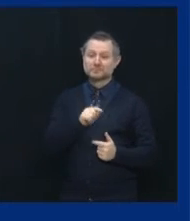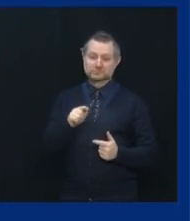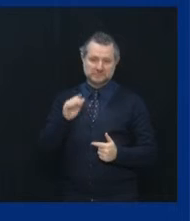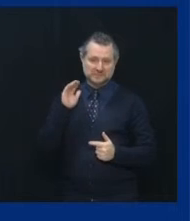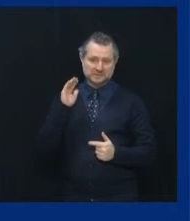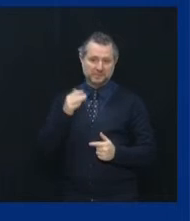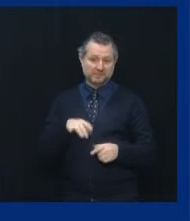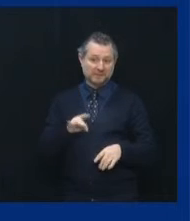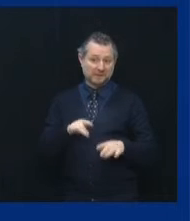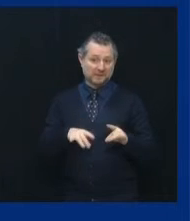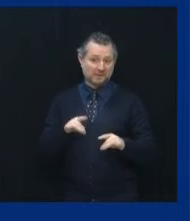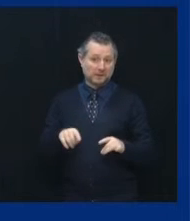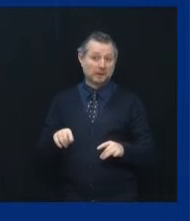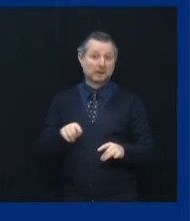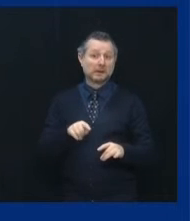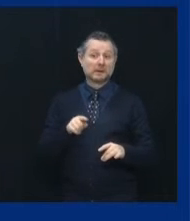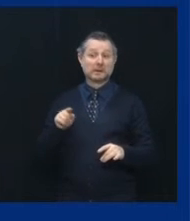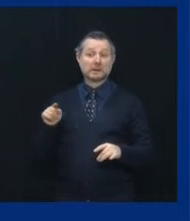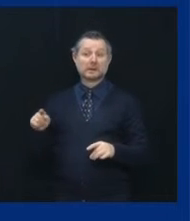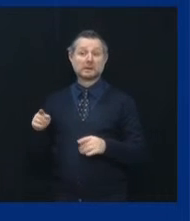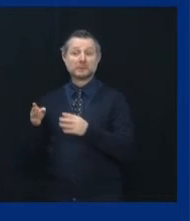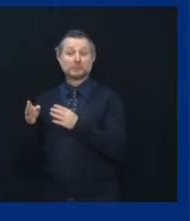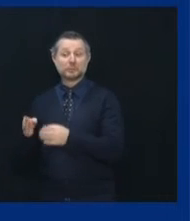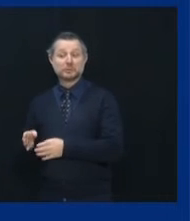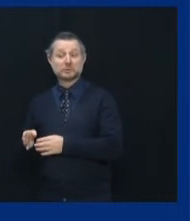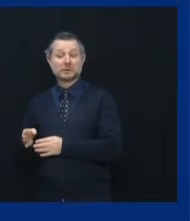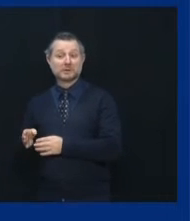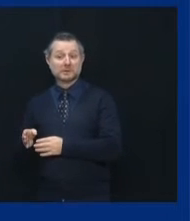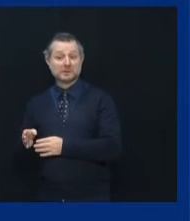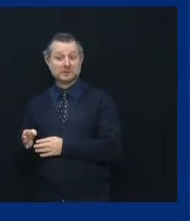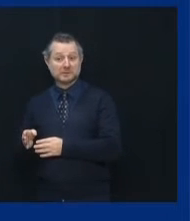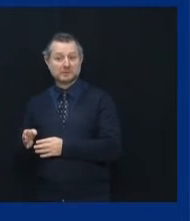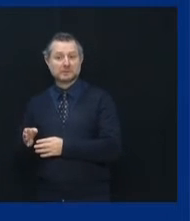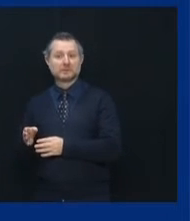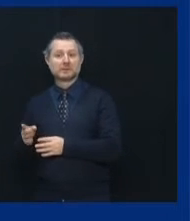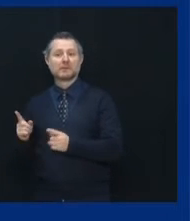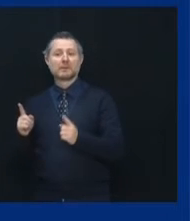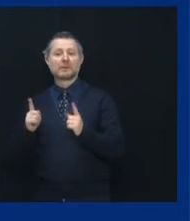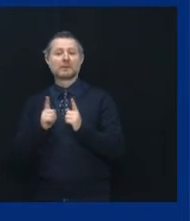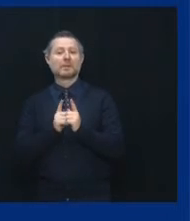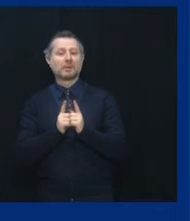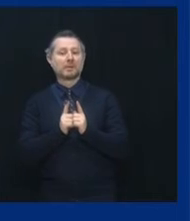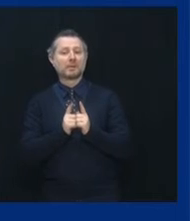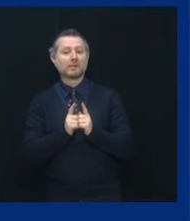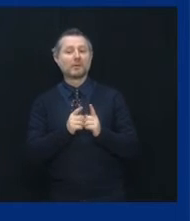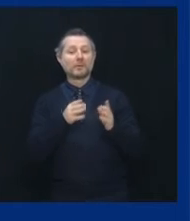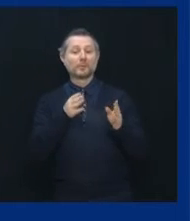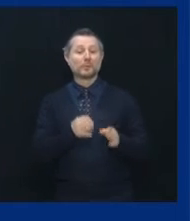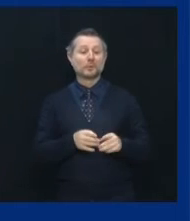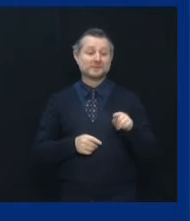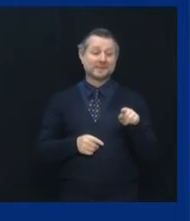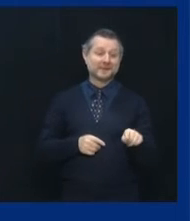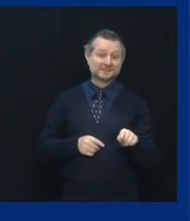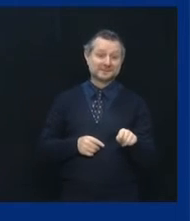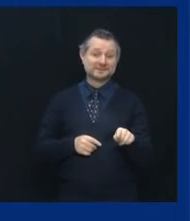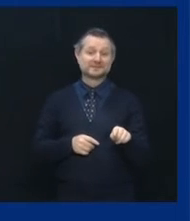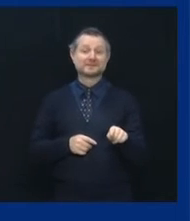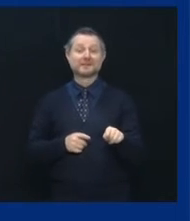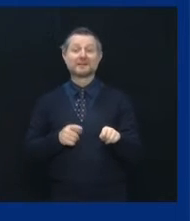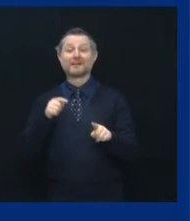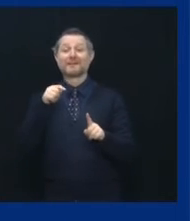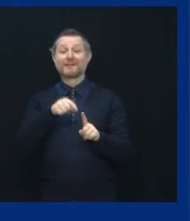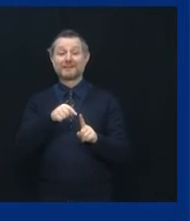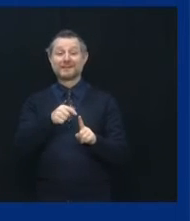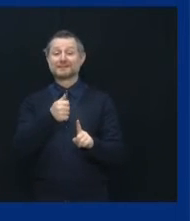that that person was in contact with a person who traveled from